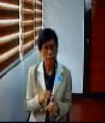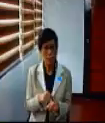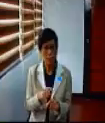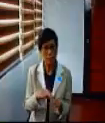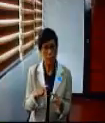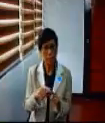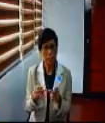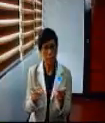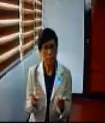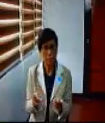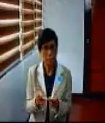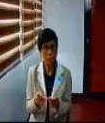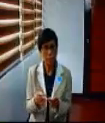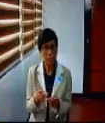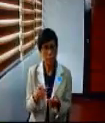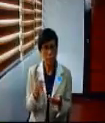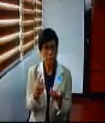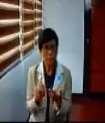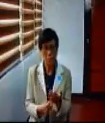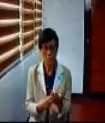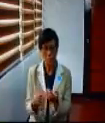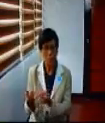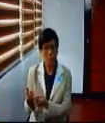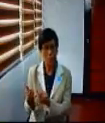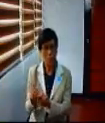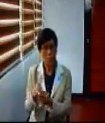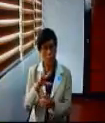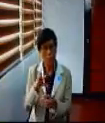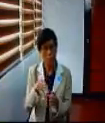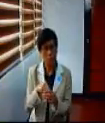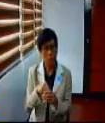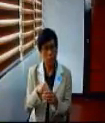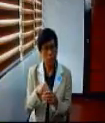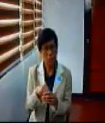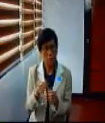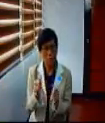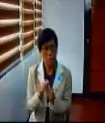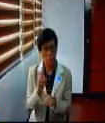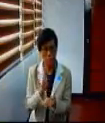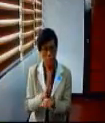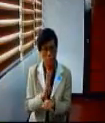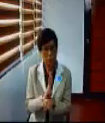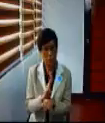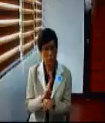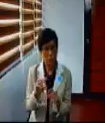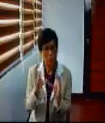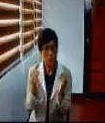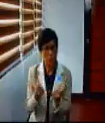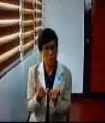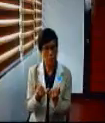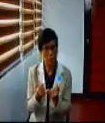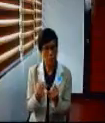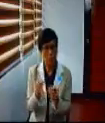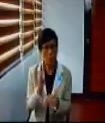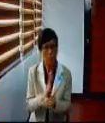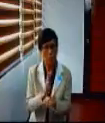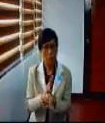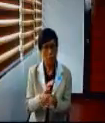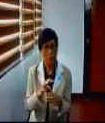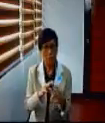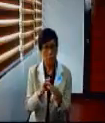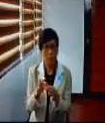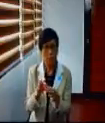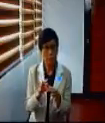of consultation that involved discussions with business enterprises, business associations, victim